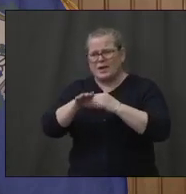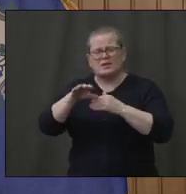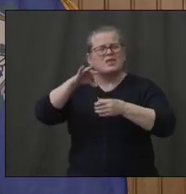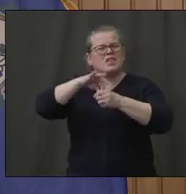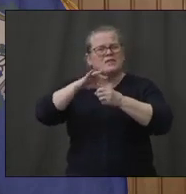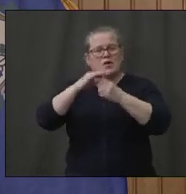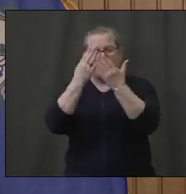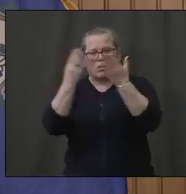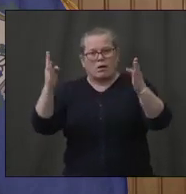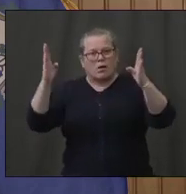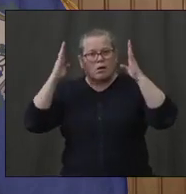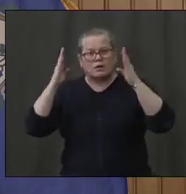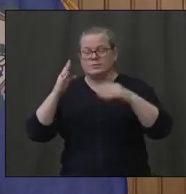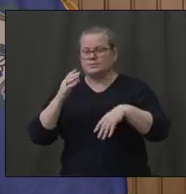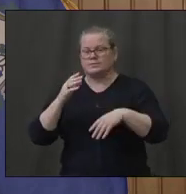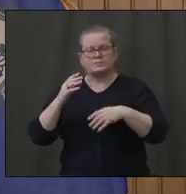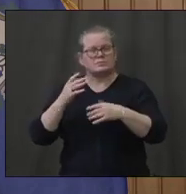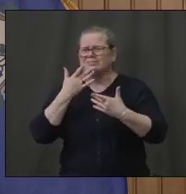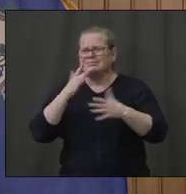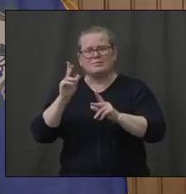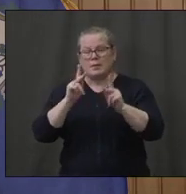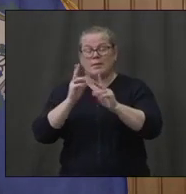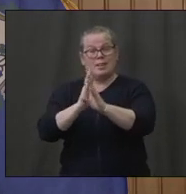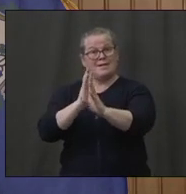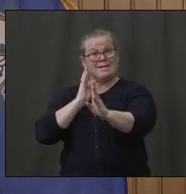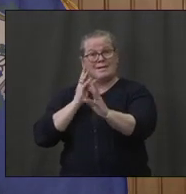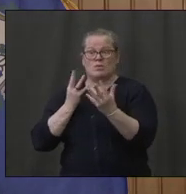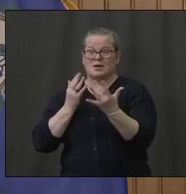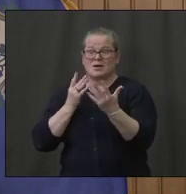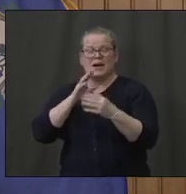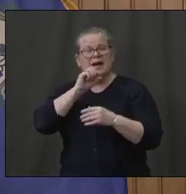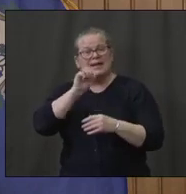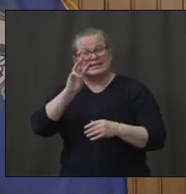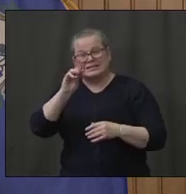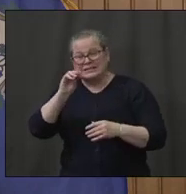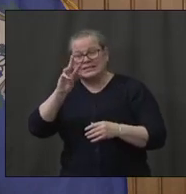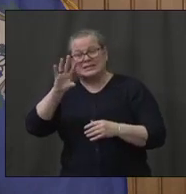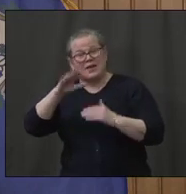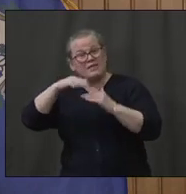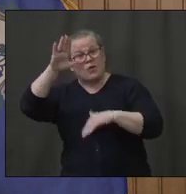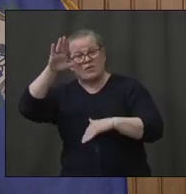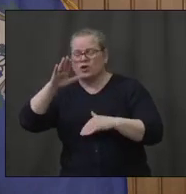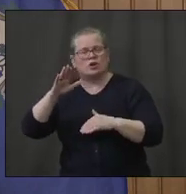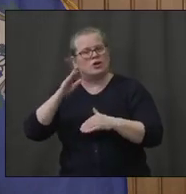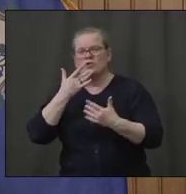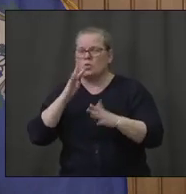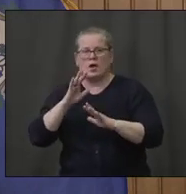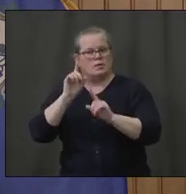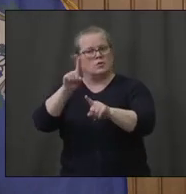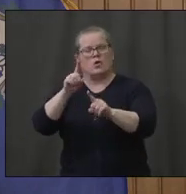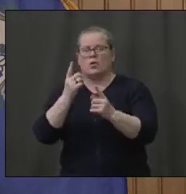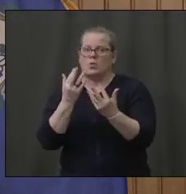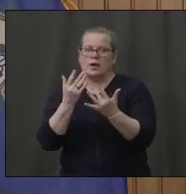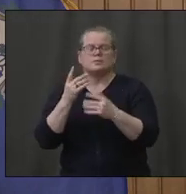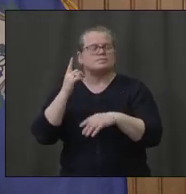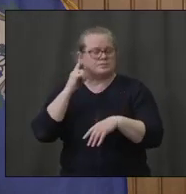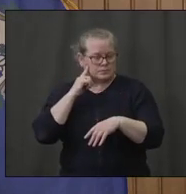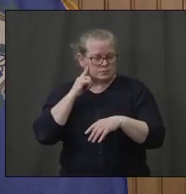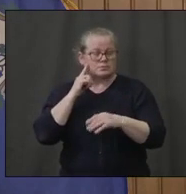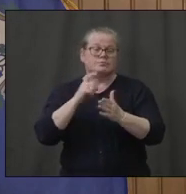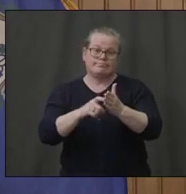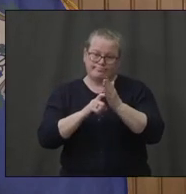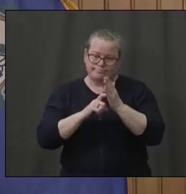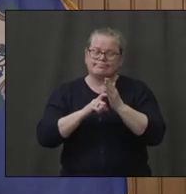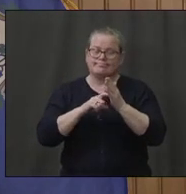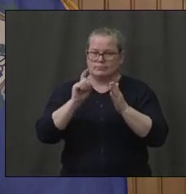line. I certainly don't want anybody over the age of 60 or 65 in that position. And I think there probably will be some obligation to have a primary.